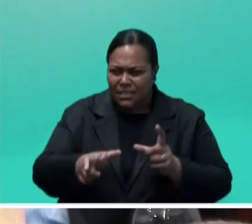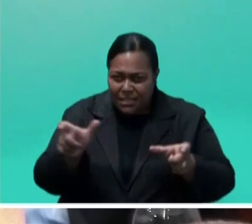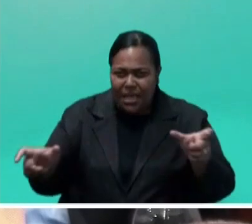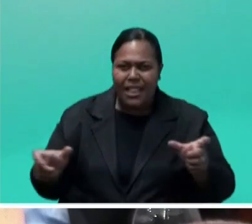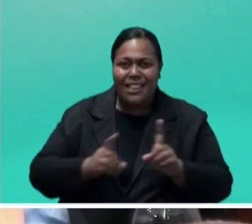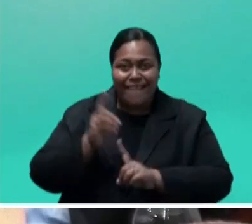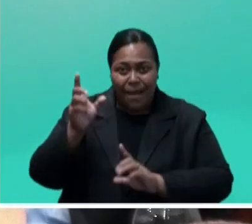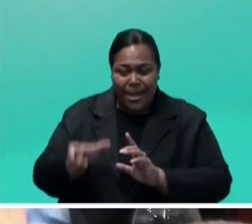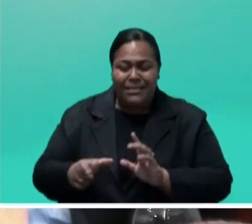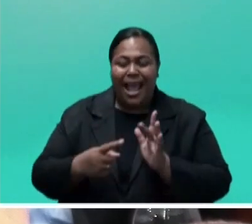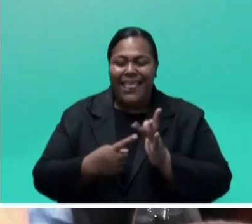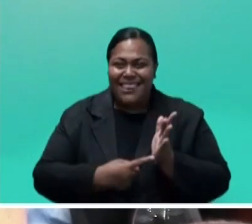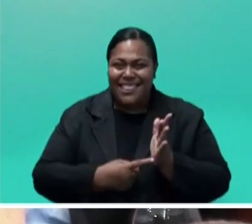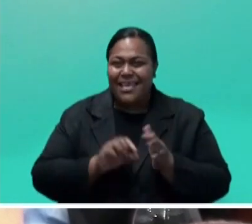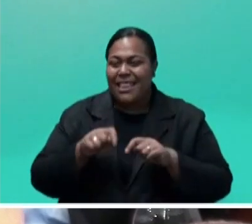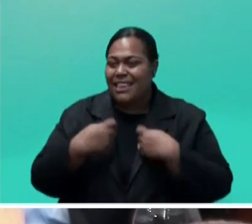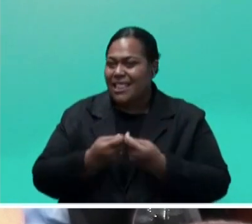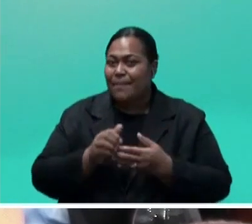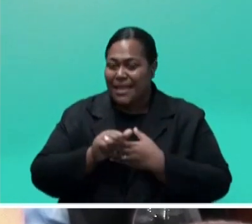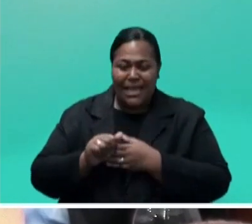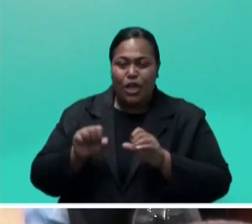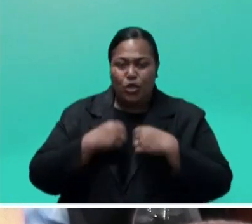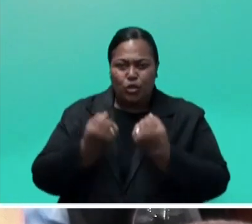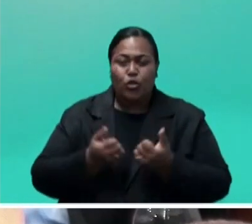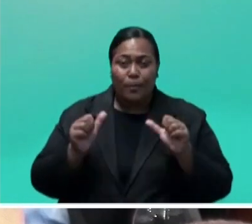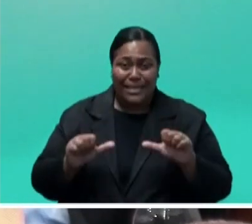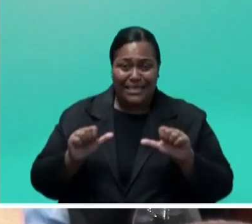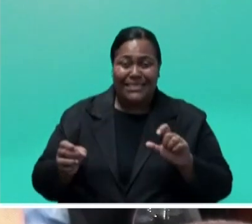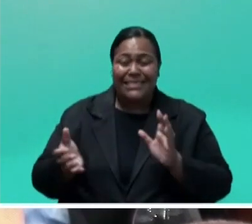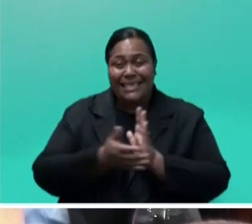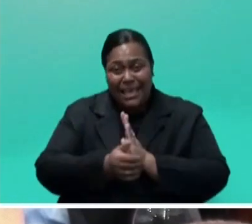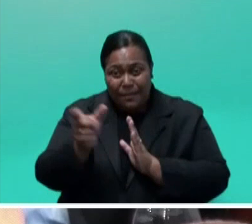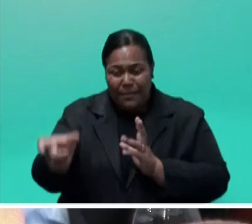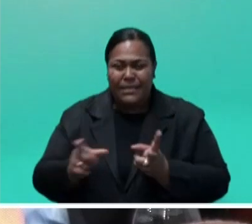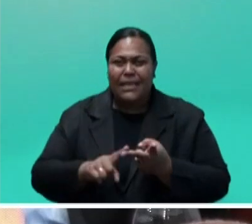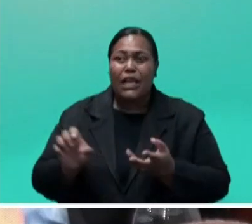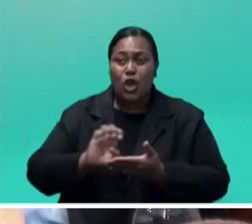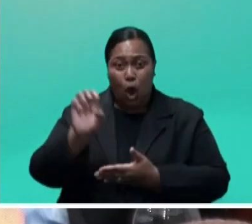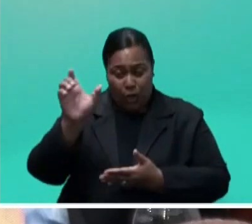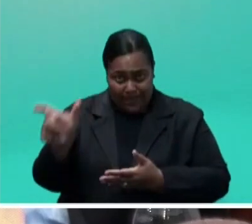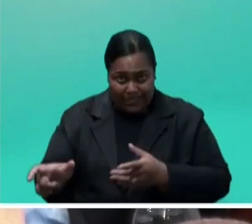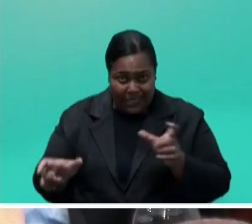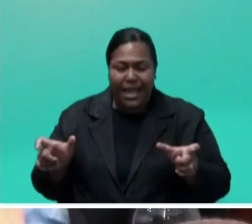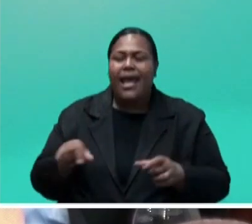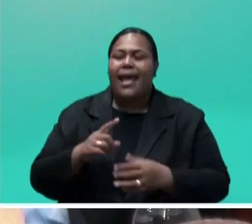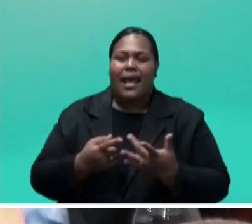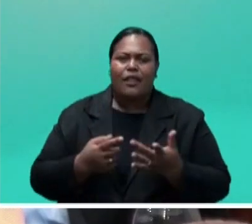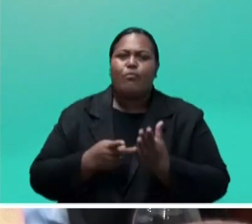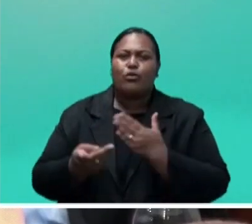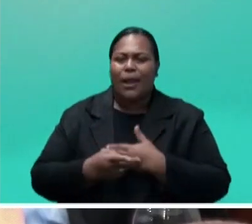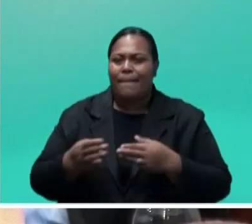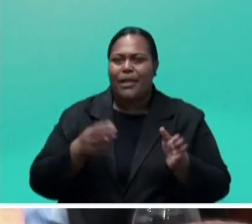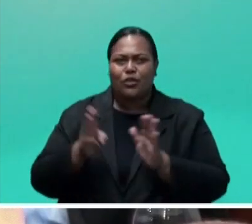an IT team lead, social protection specialists, economists, and project managers. Of course, this has